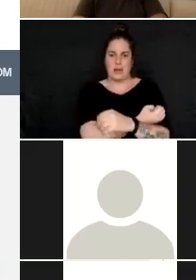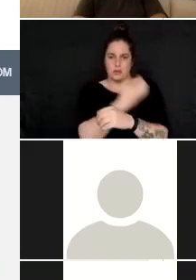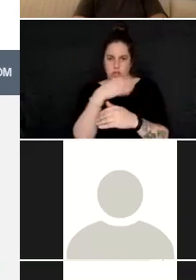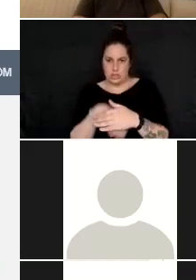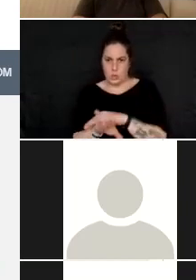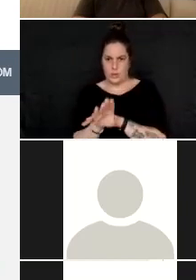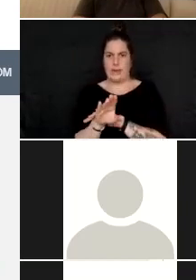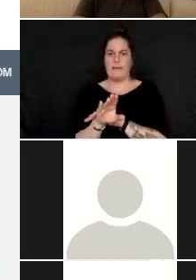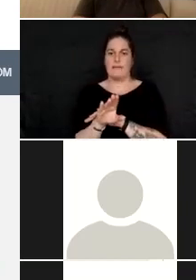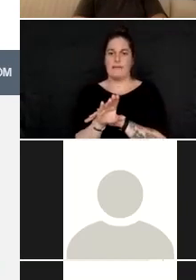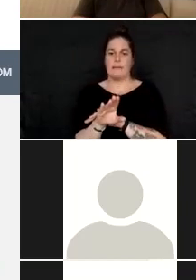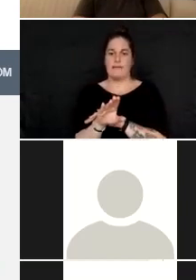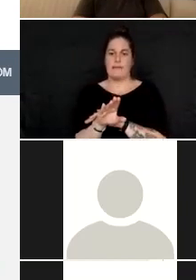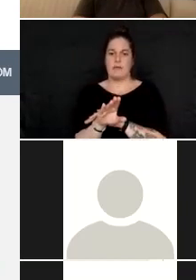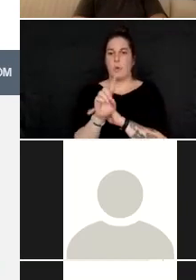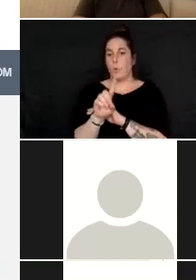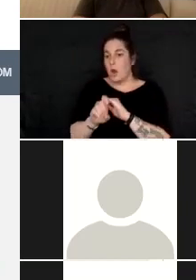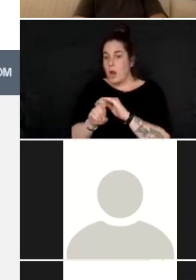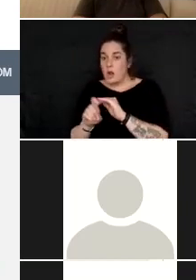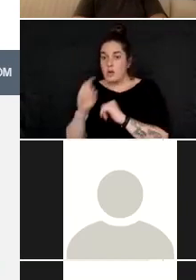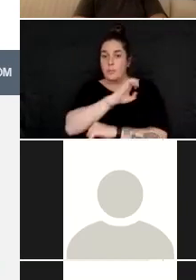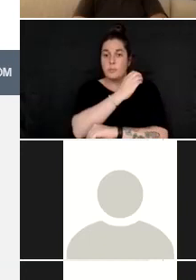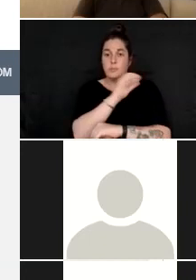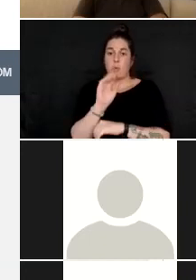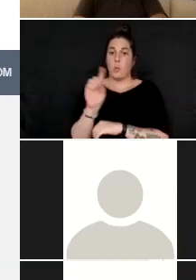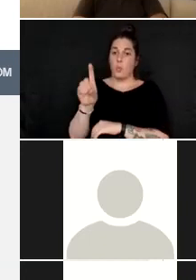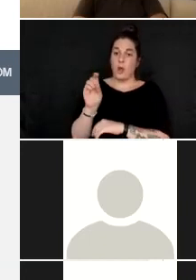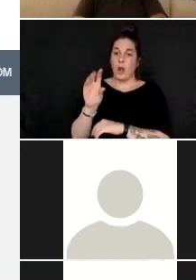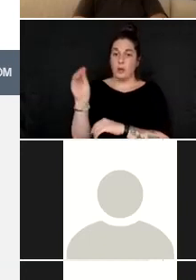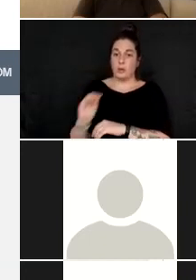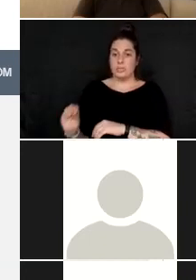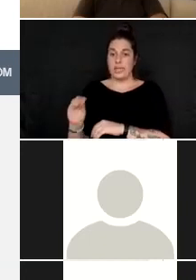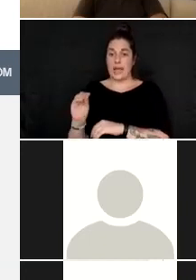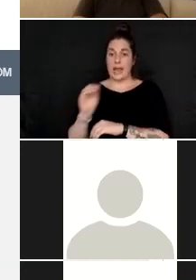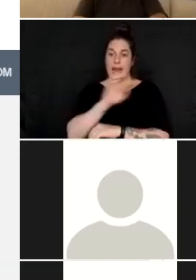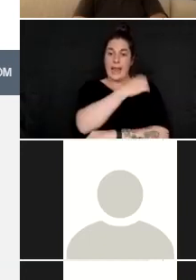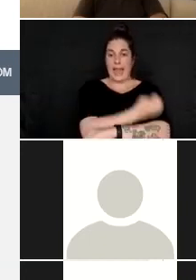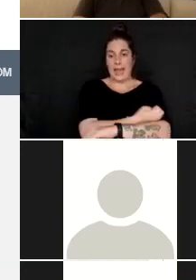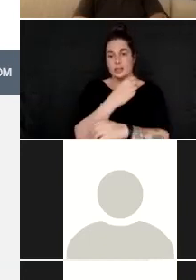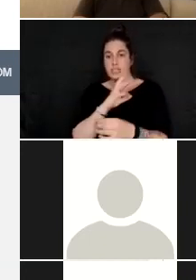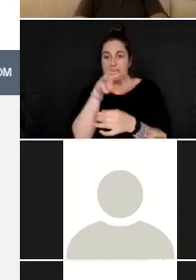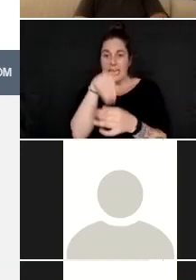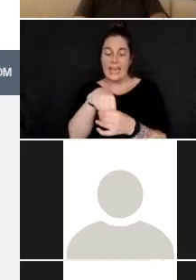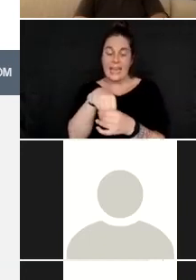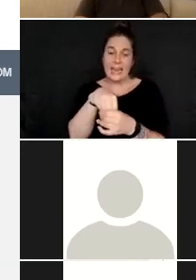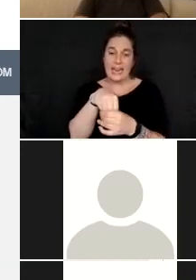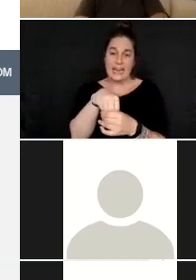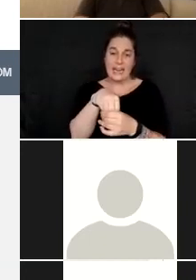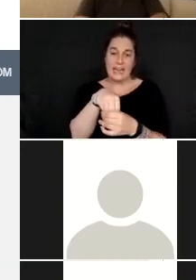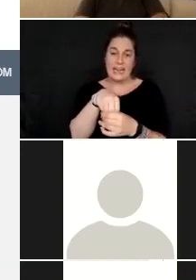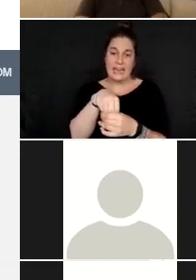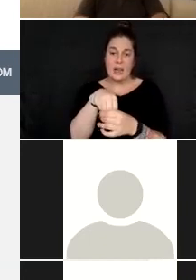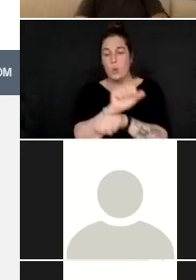100% energy in equivalent to 100% work out. Not going to happen in the real